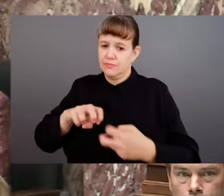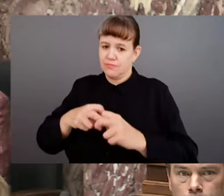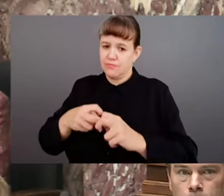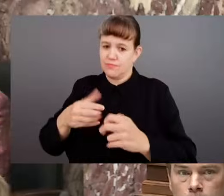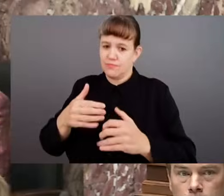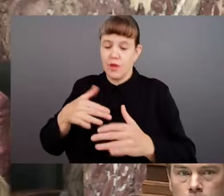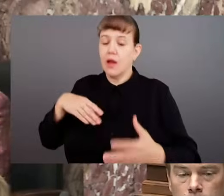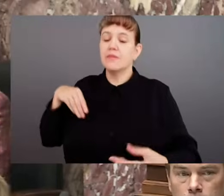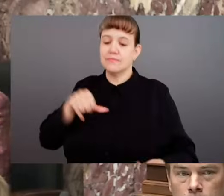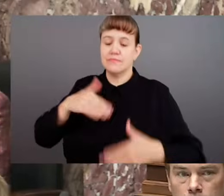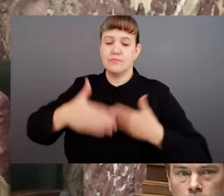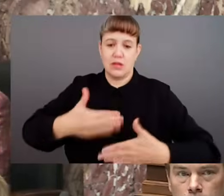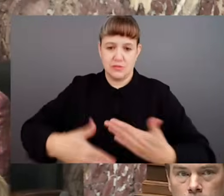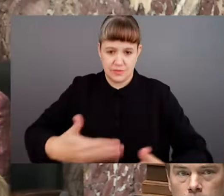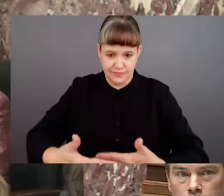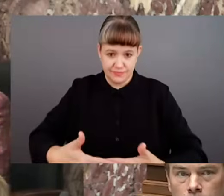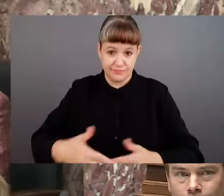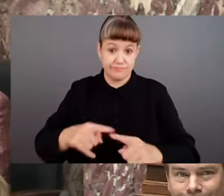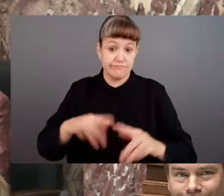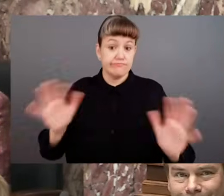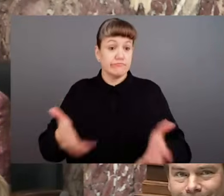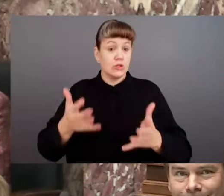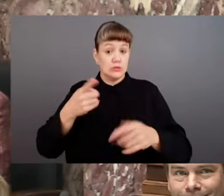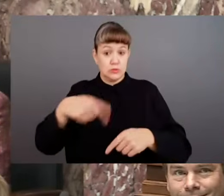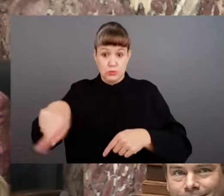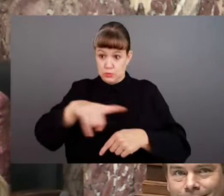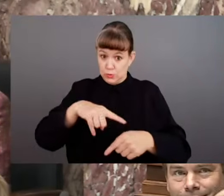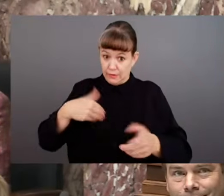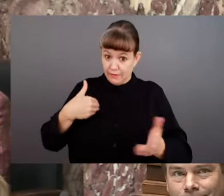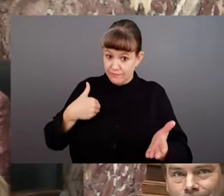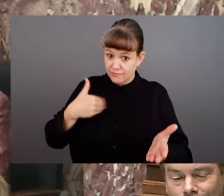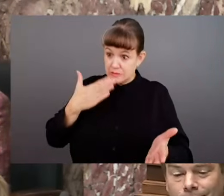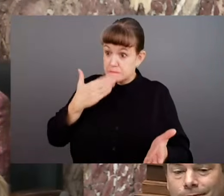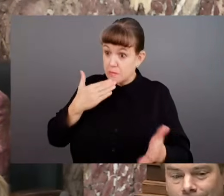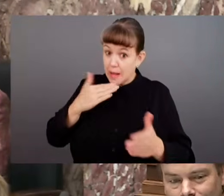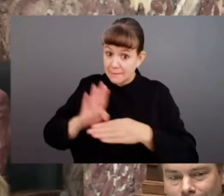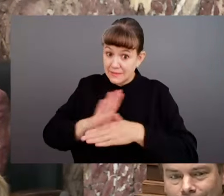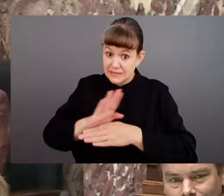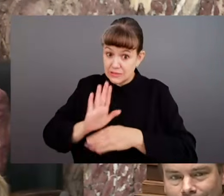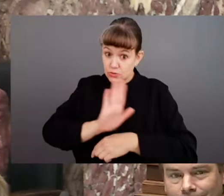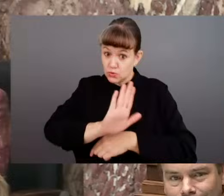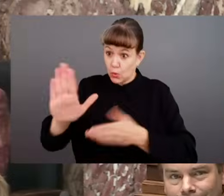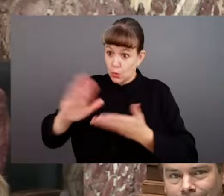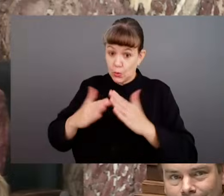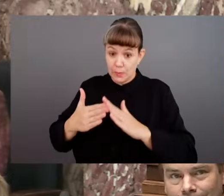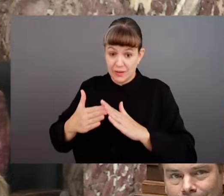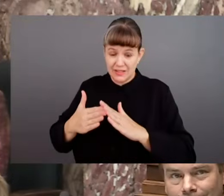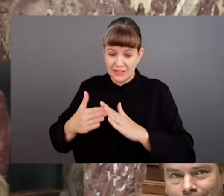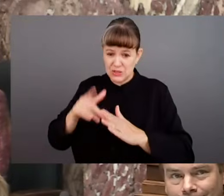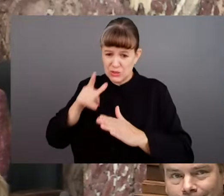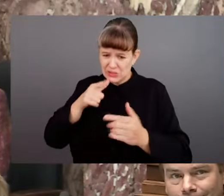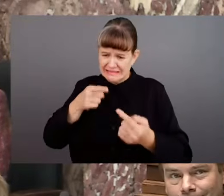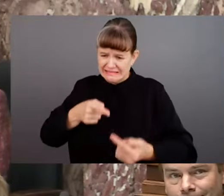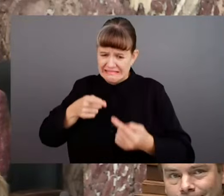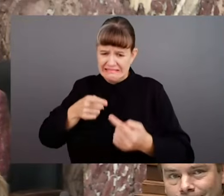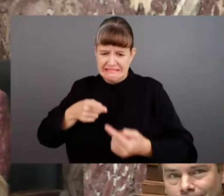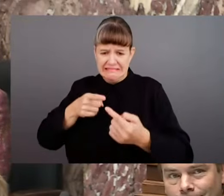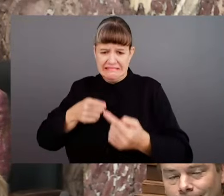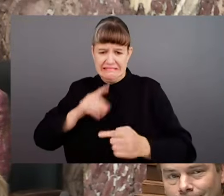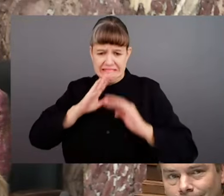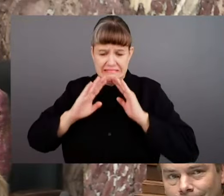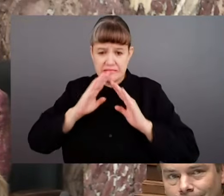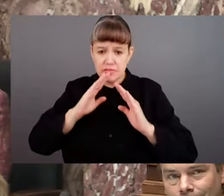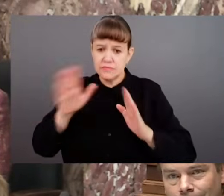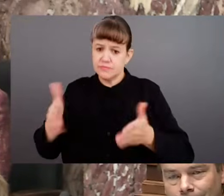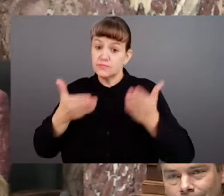small businesses in your community that are finding challenges, bring those ideas forward. And my goal with my colleagues will be to ensure that